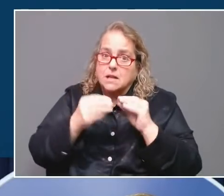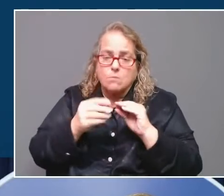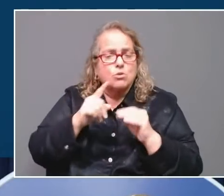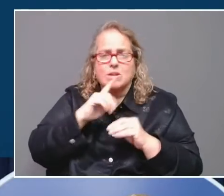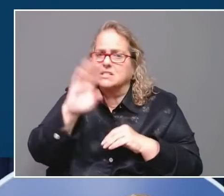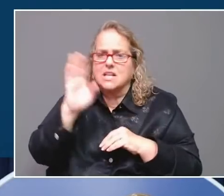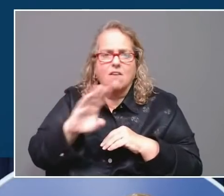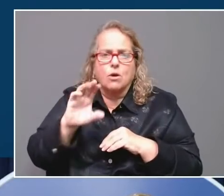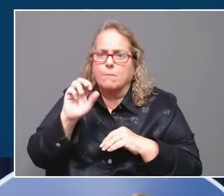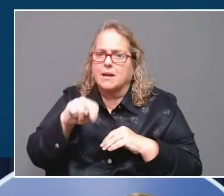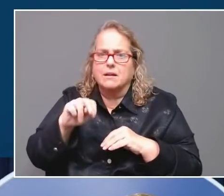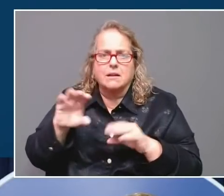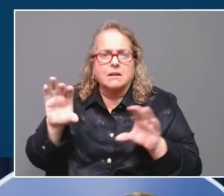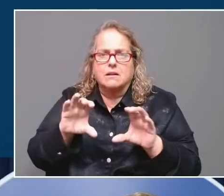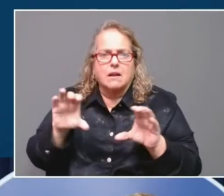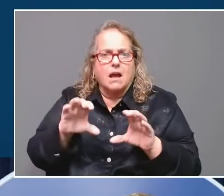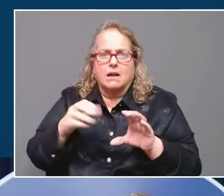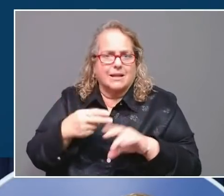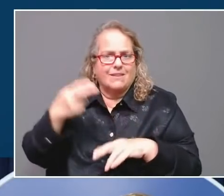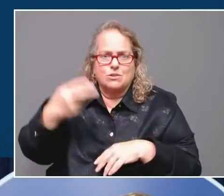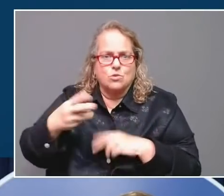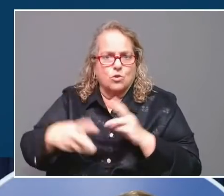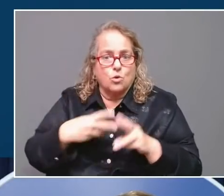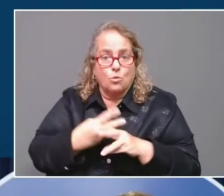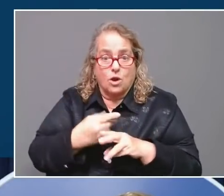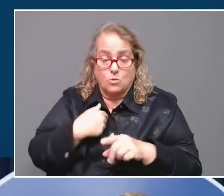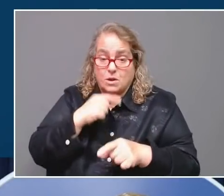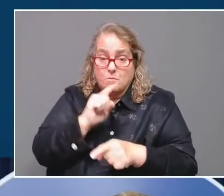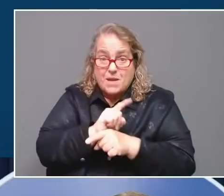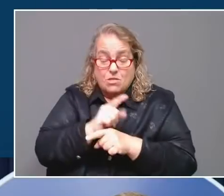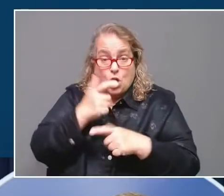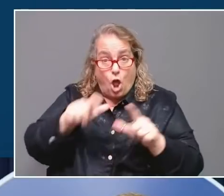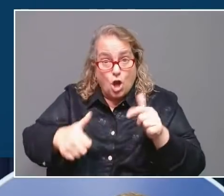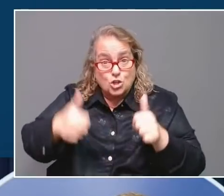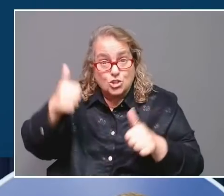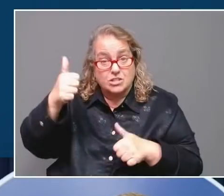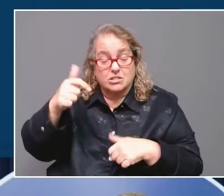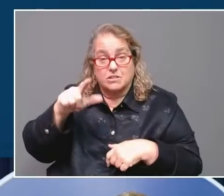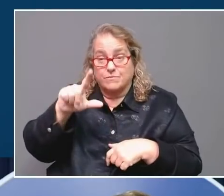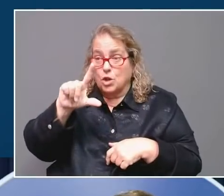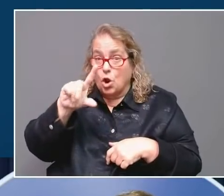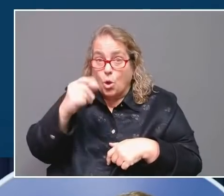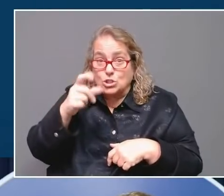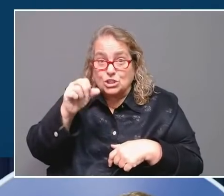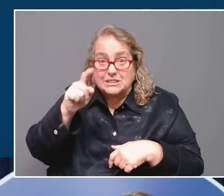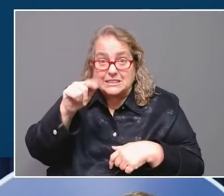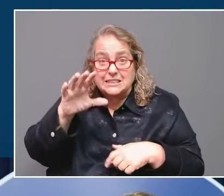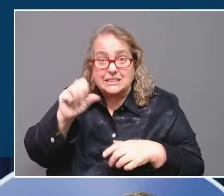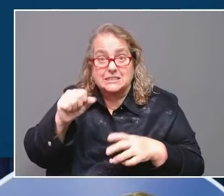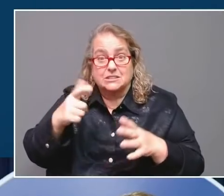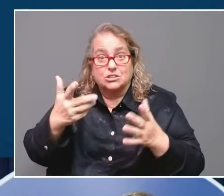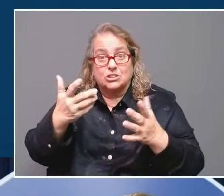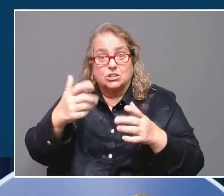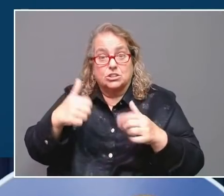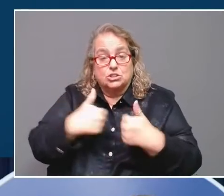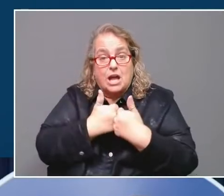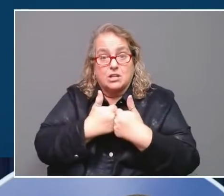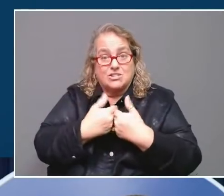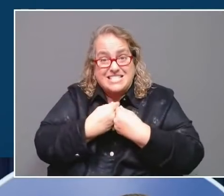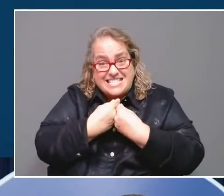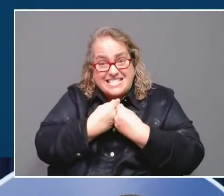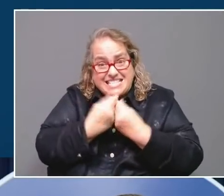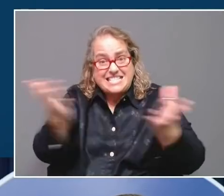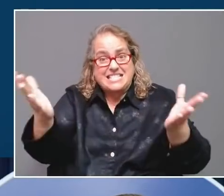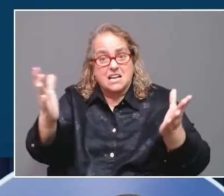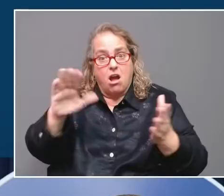world. And how we've met the largest logistics challenge of getting the vaccines out. to everywhere in that